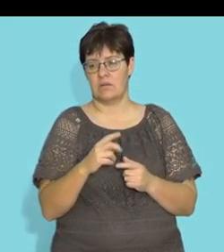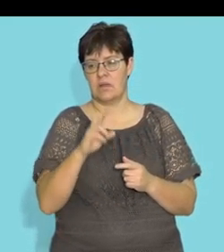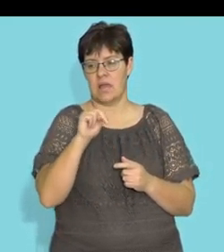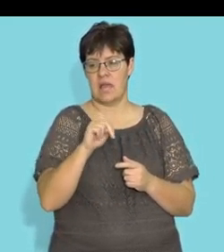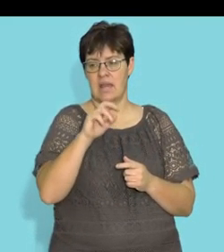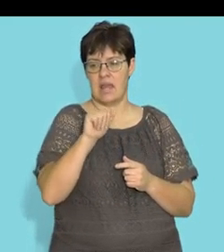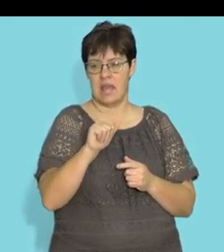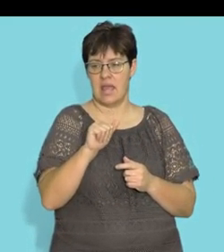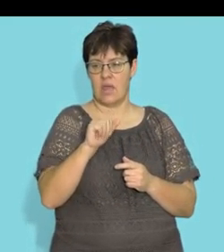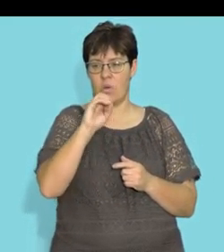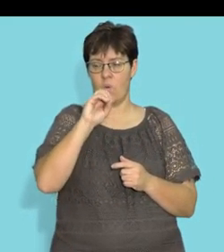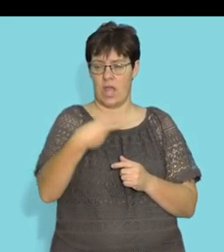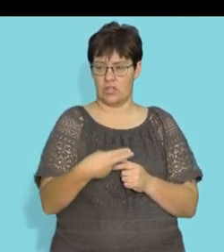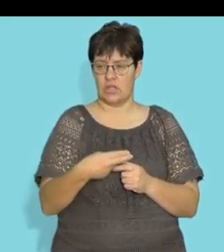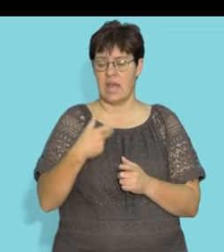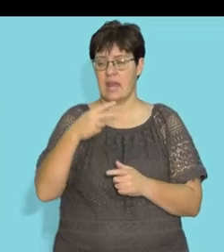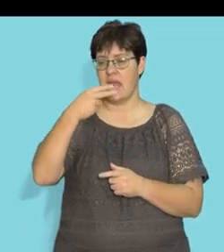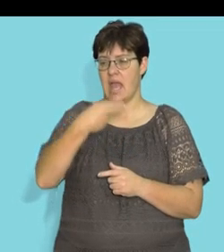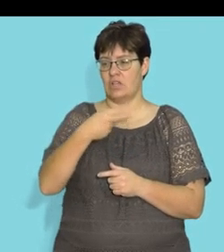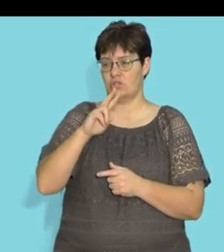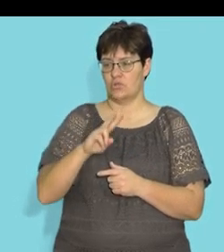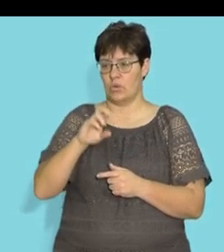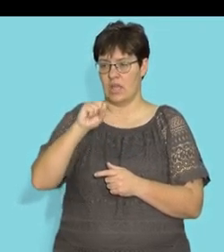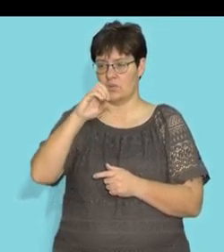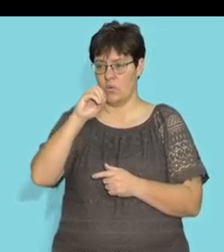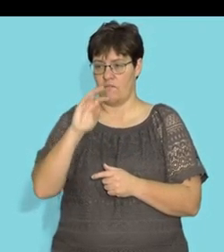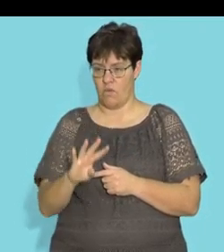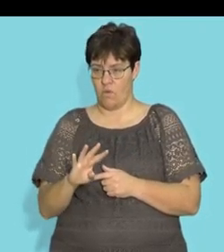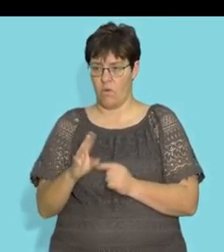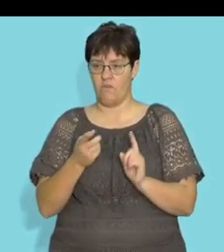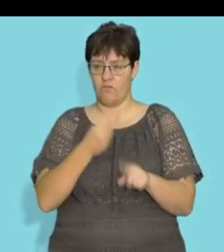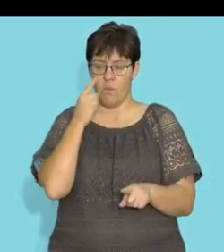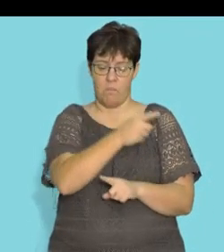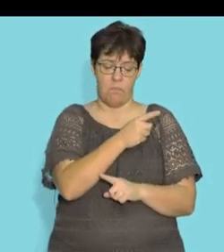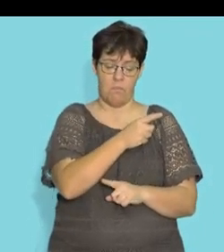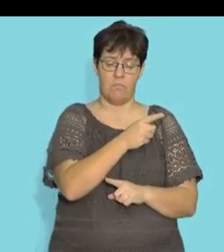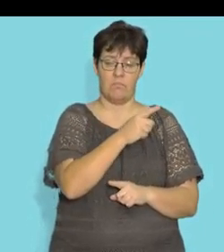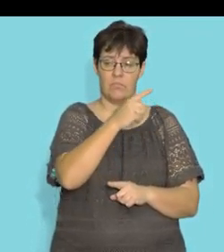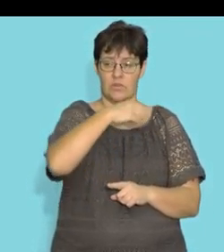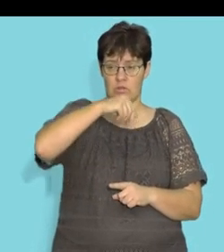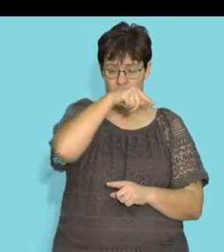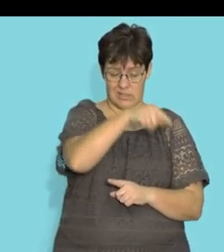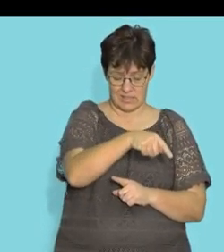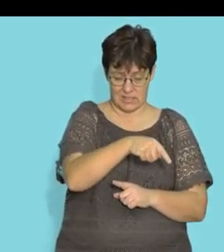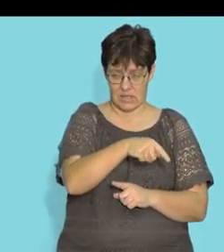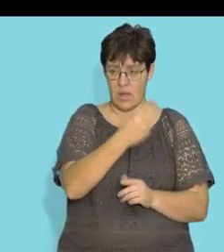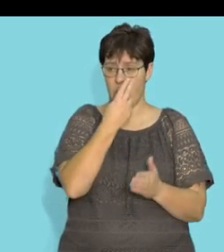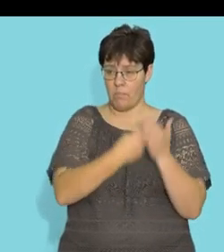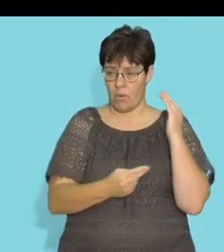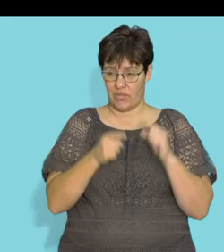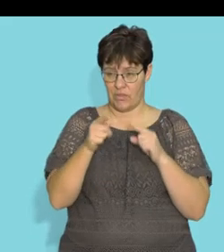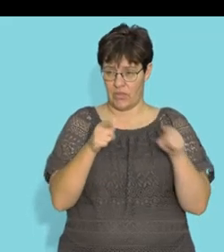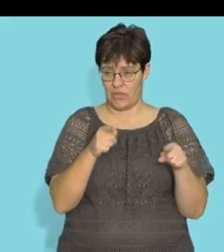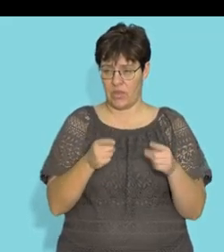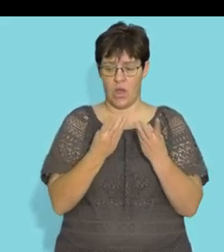the sodium ions and sulfate ions, as well as